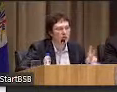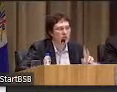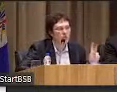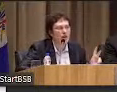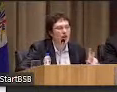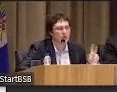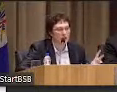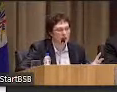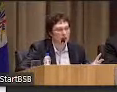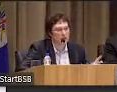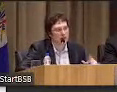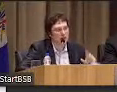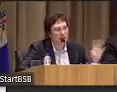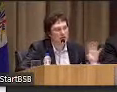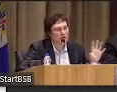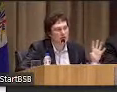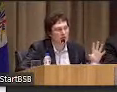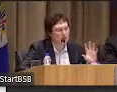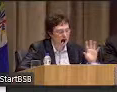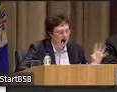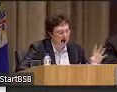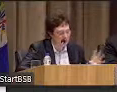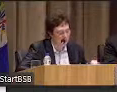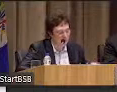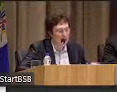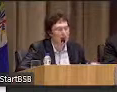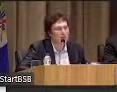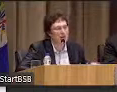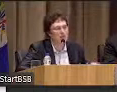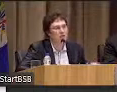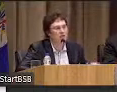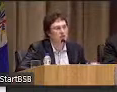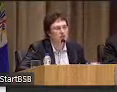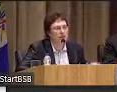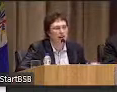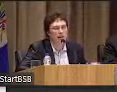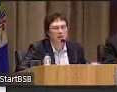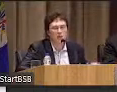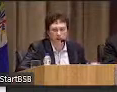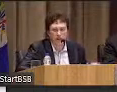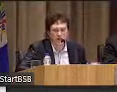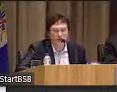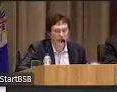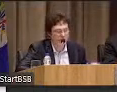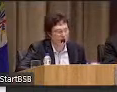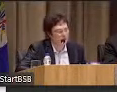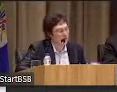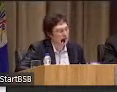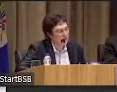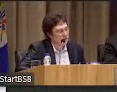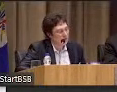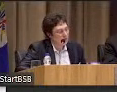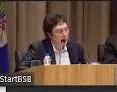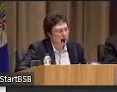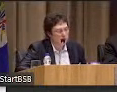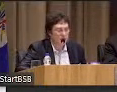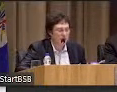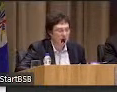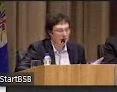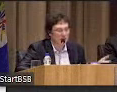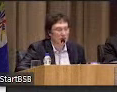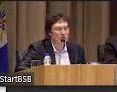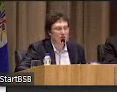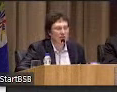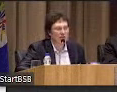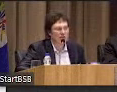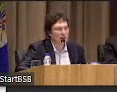but this lacks a more careful analysis. So this is very preliminary, so we don't have enough